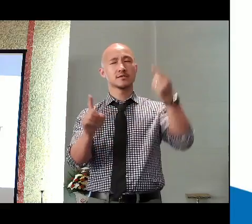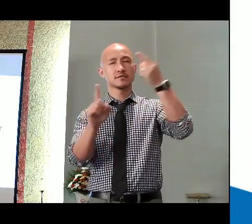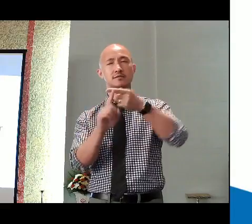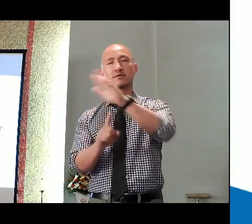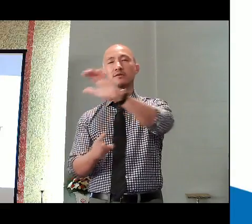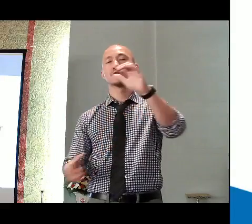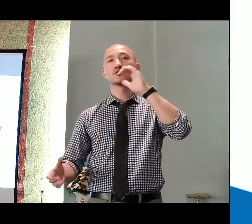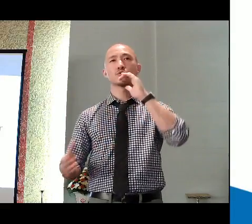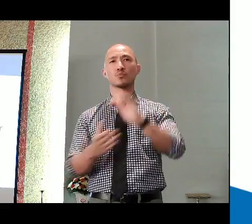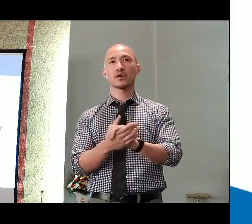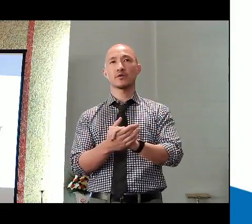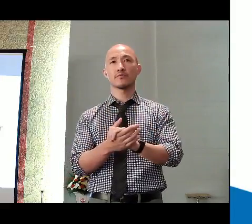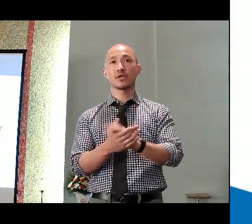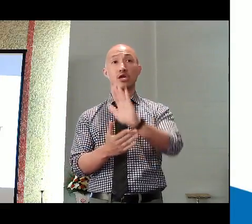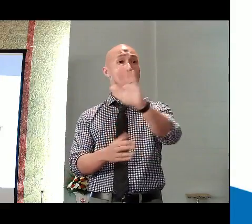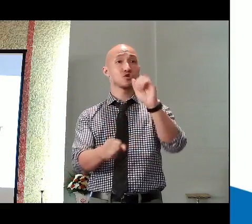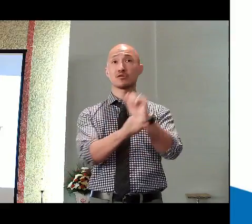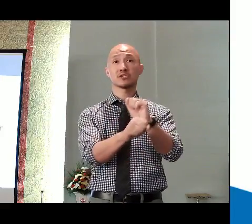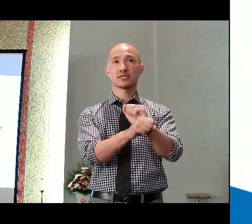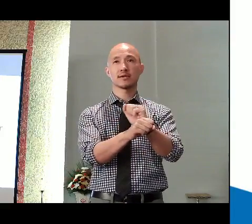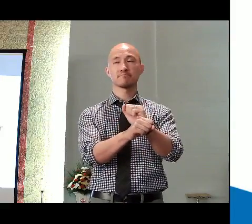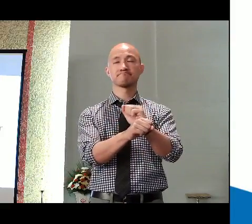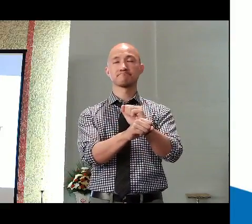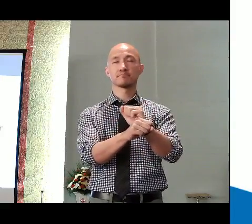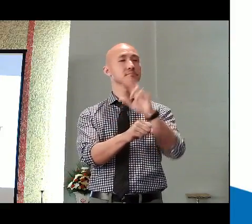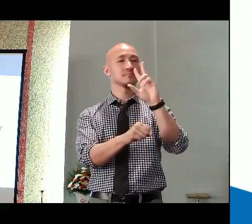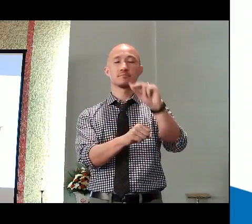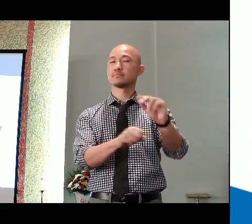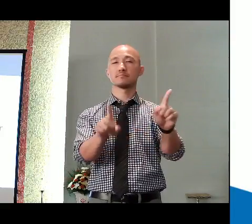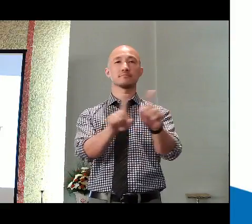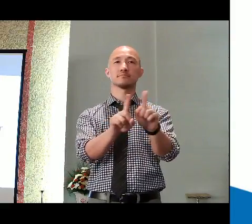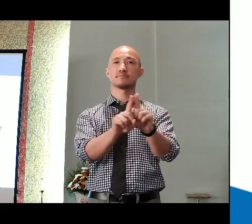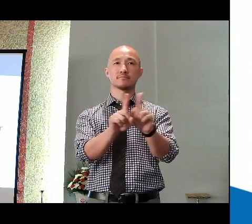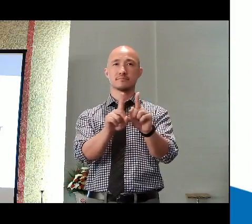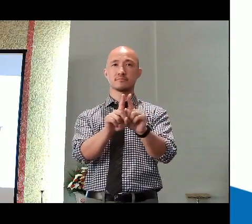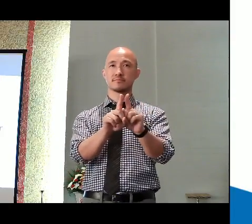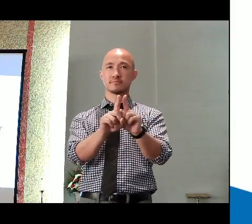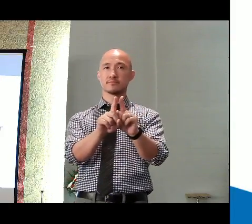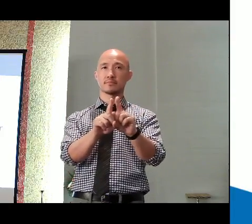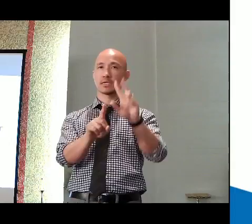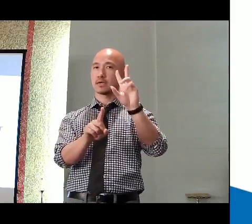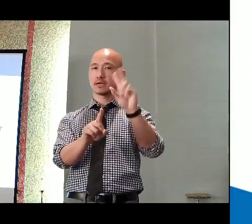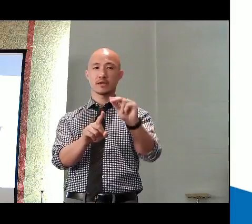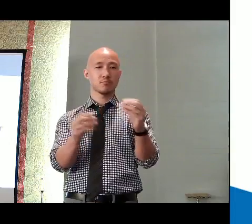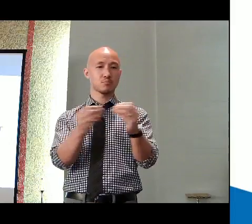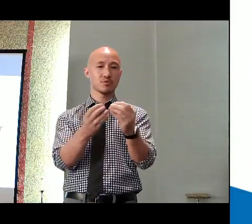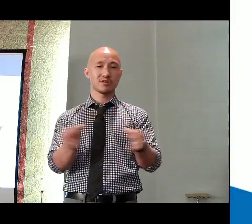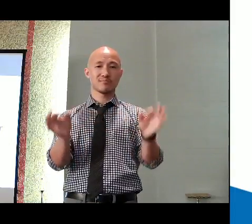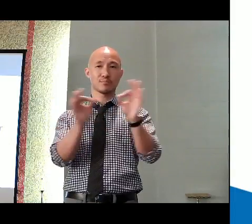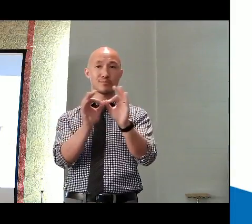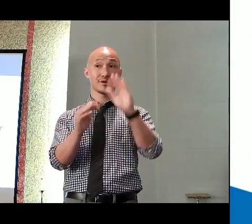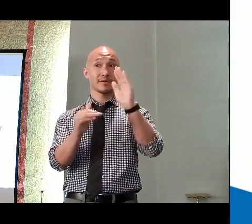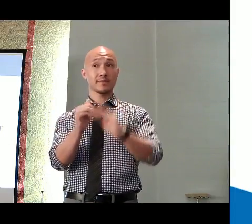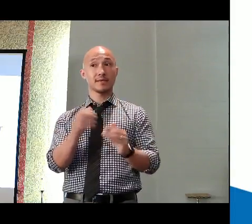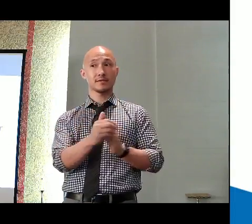do during the day, whatever you get paid for, is not more important than that